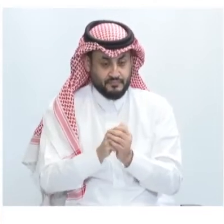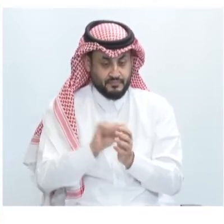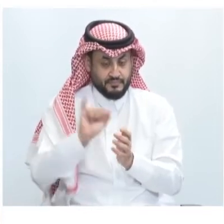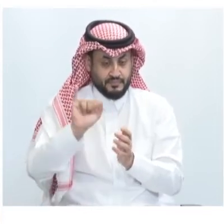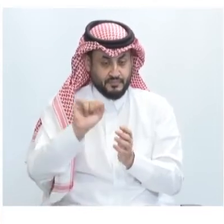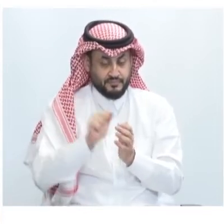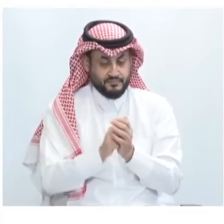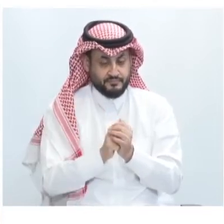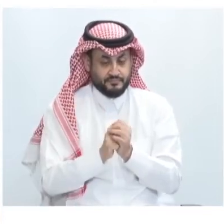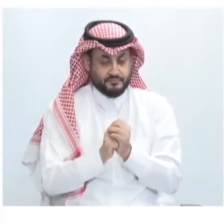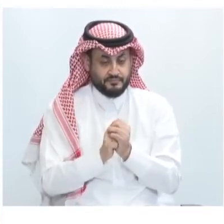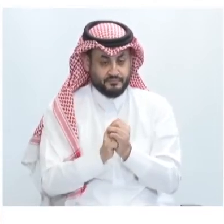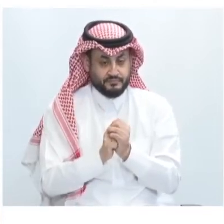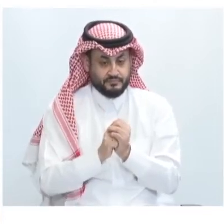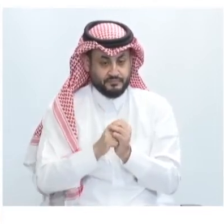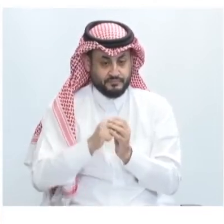I,